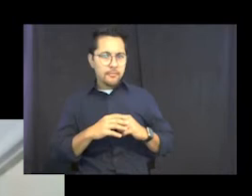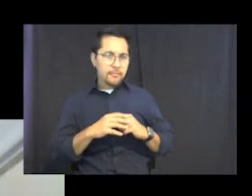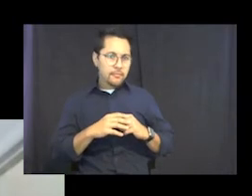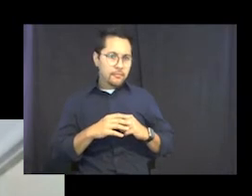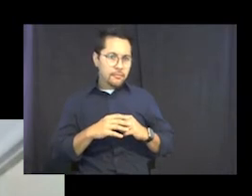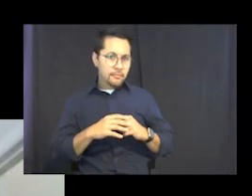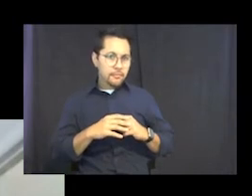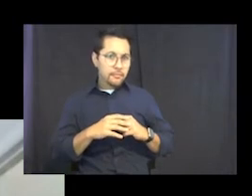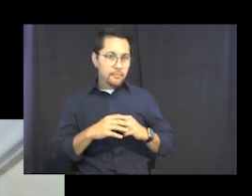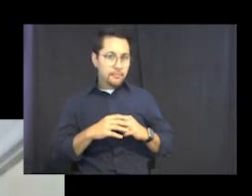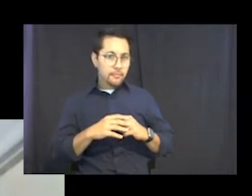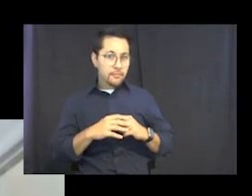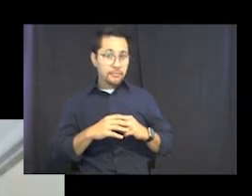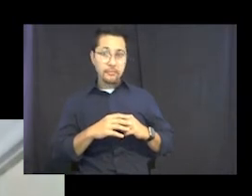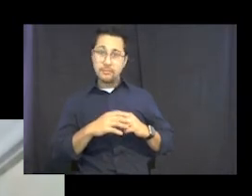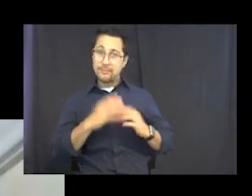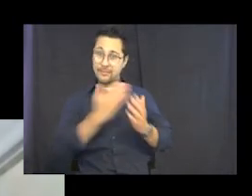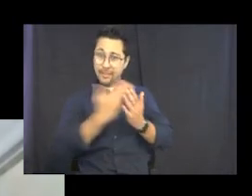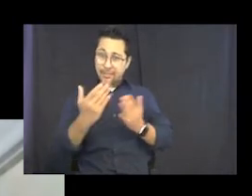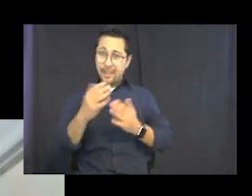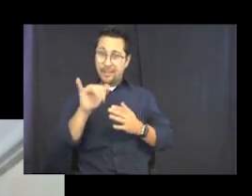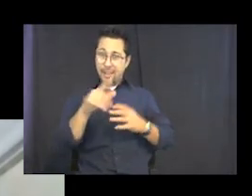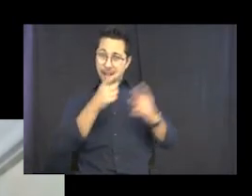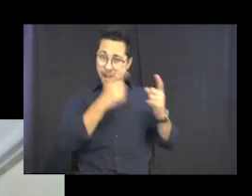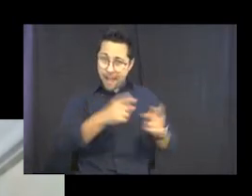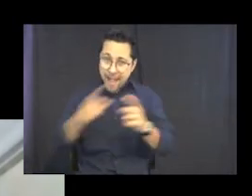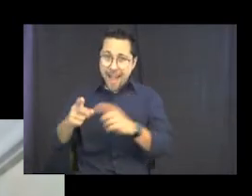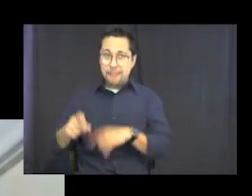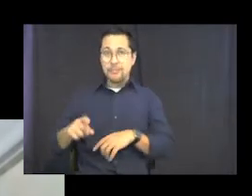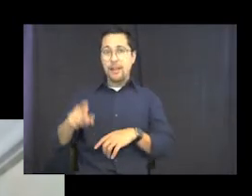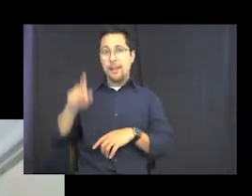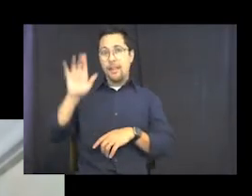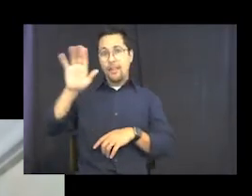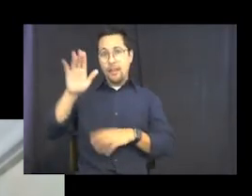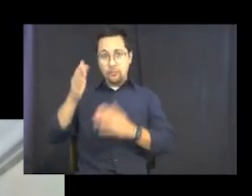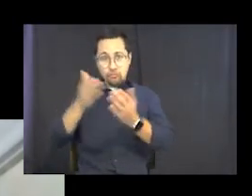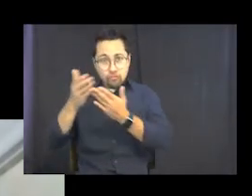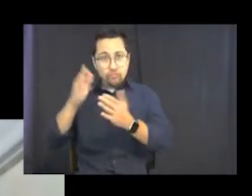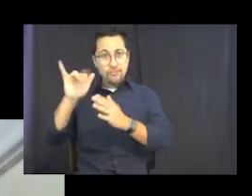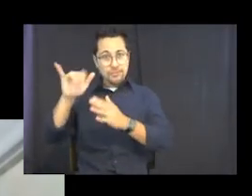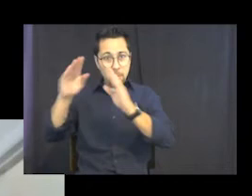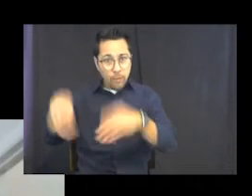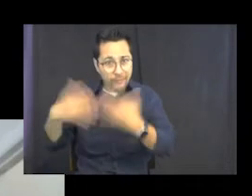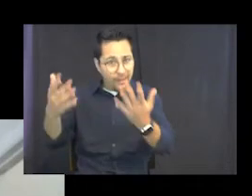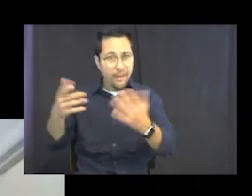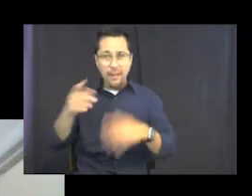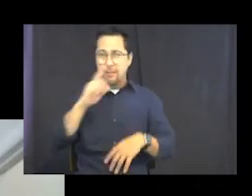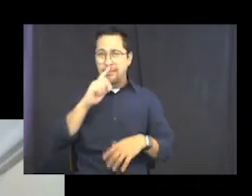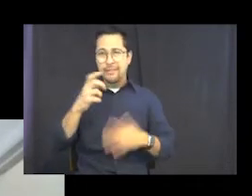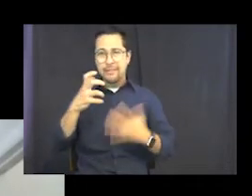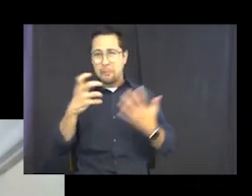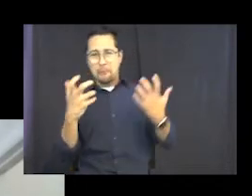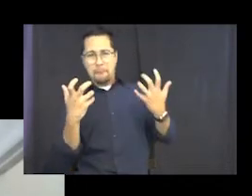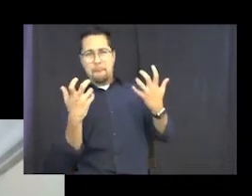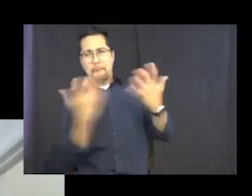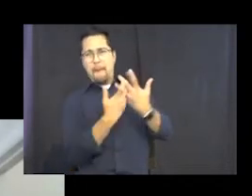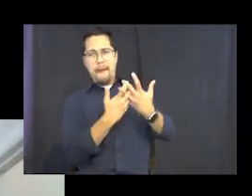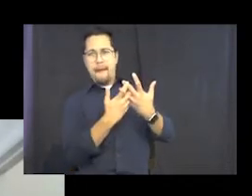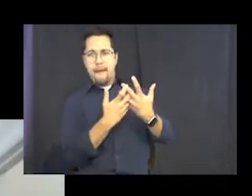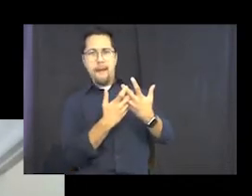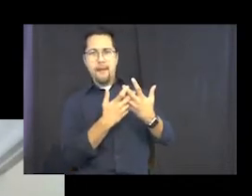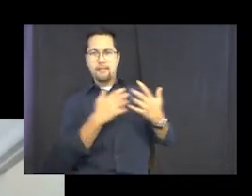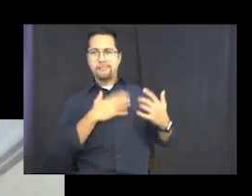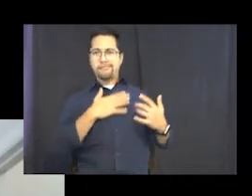the things that were occurring and the services that they were able to provide just weren't aligning with what